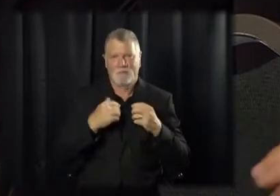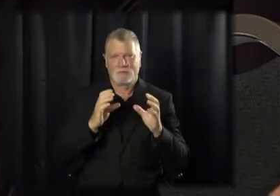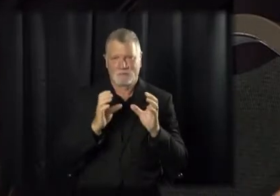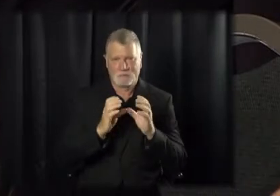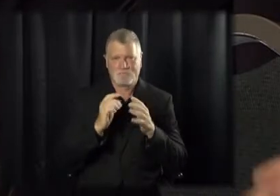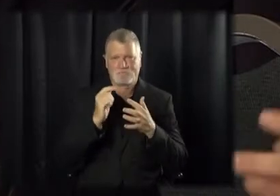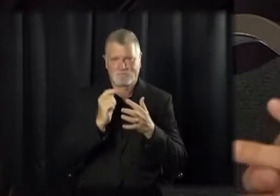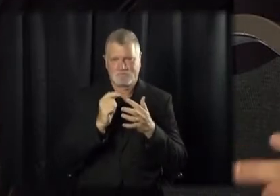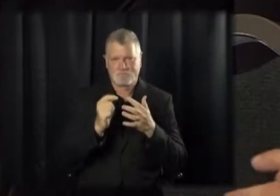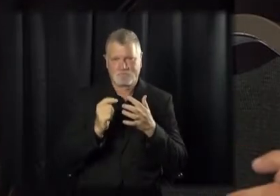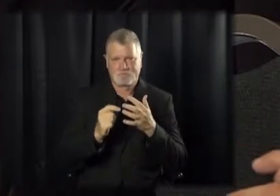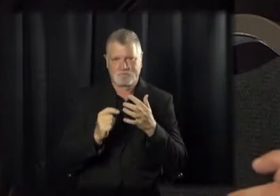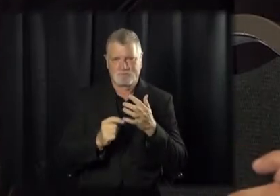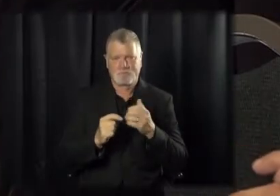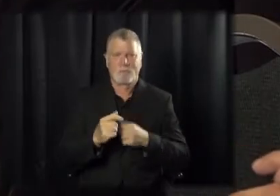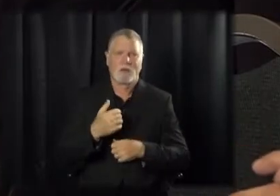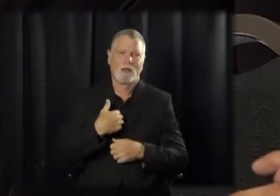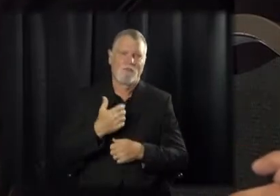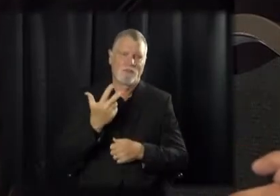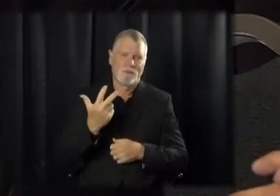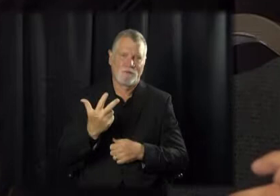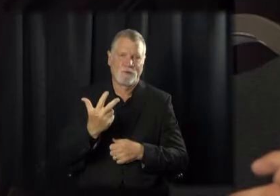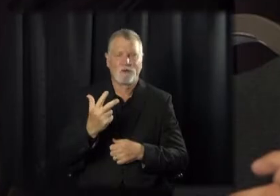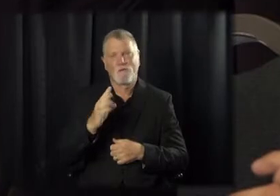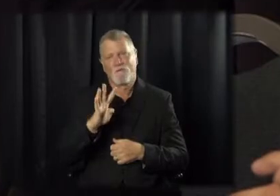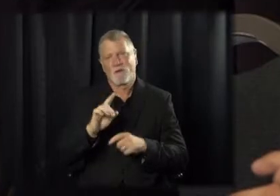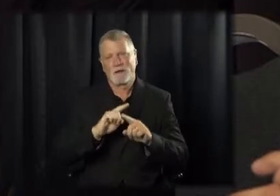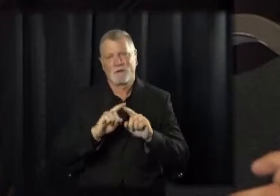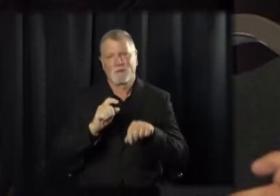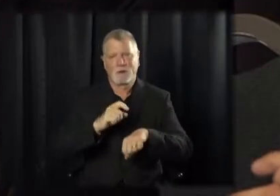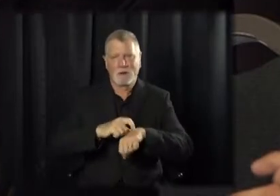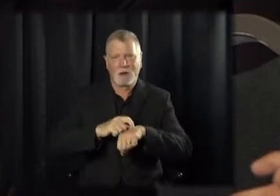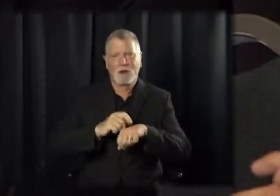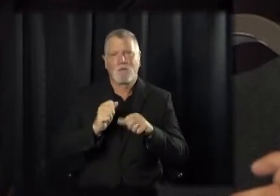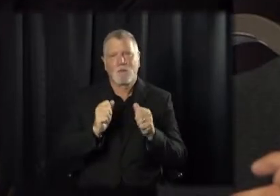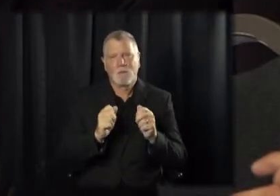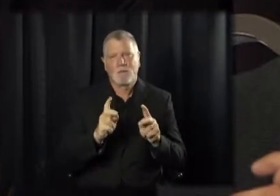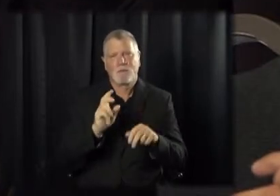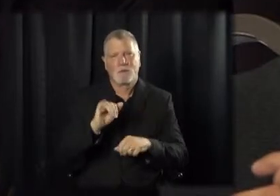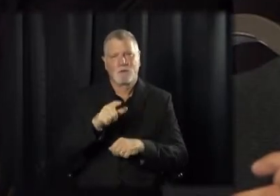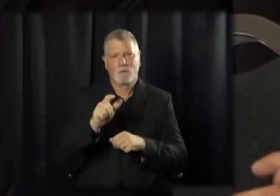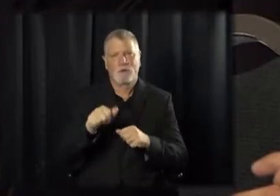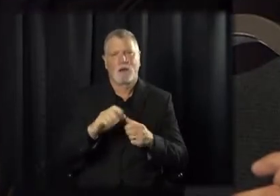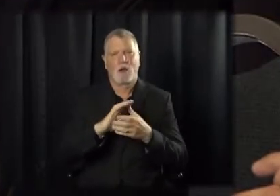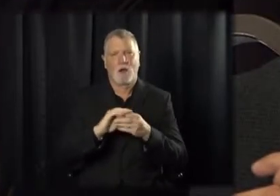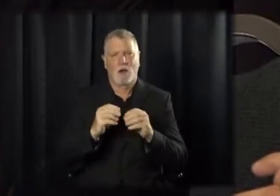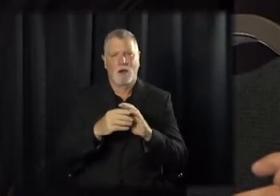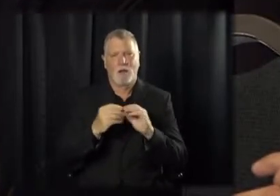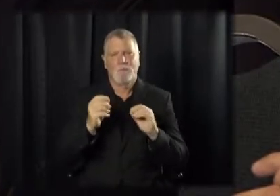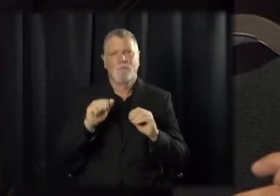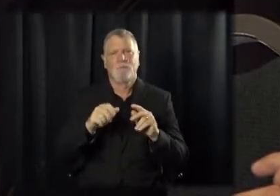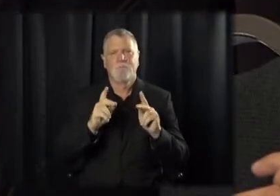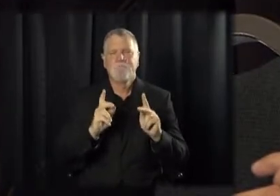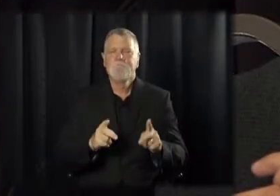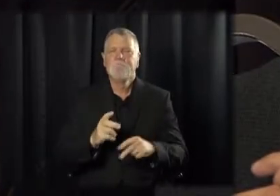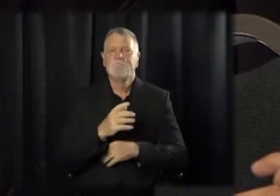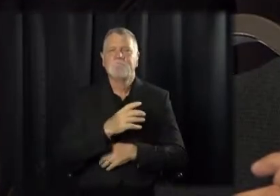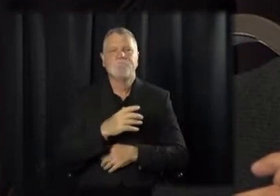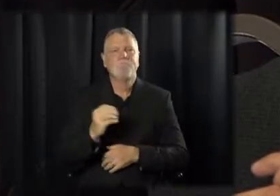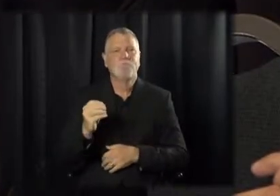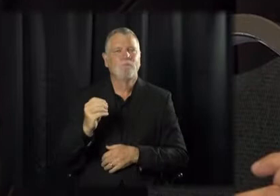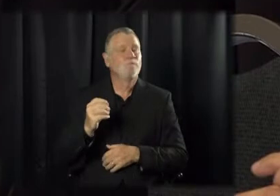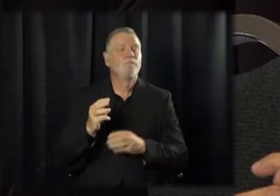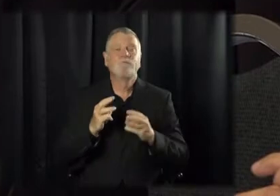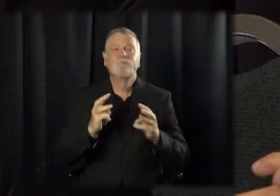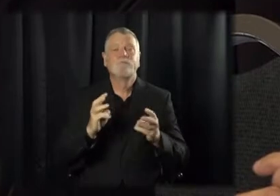certifying, and there will be 3 or 4 opportunities to give us comments in person. And the